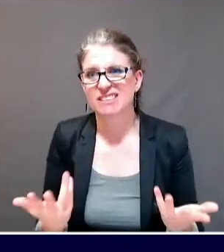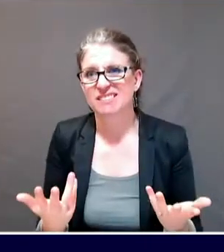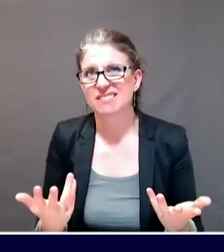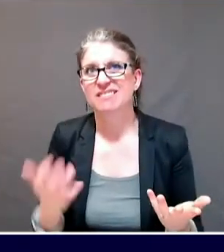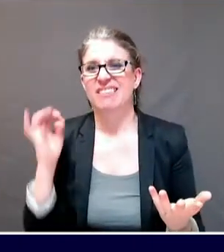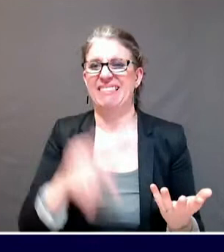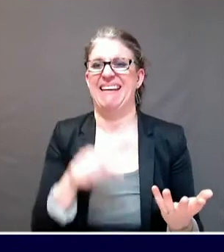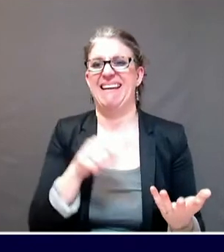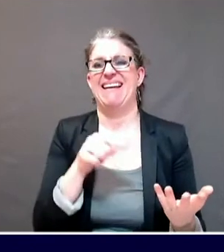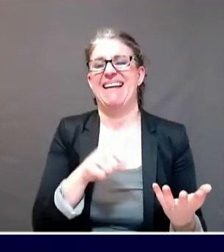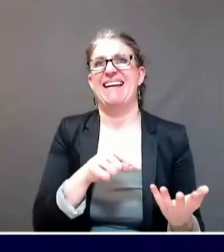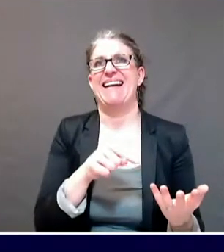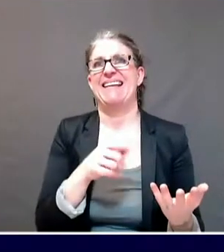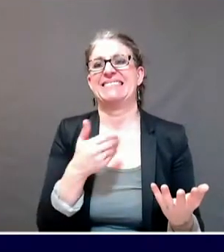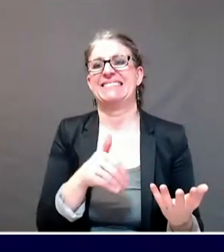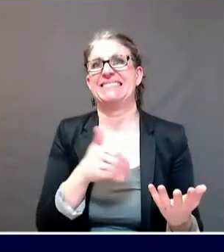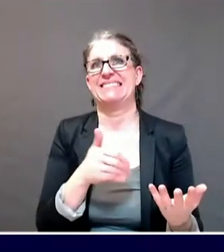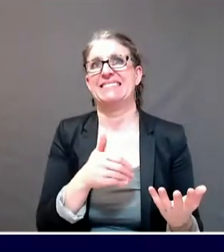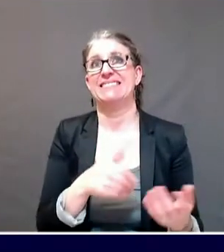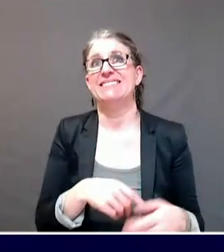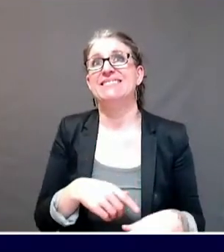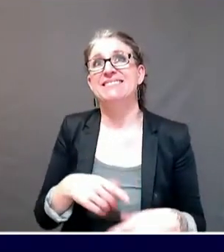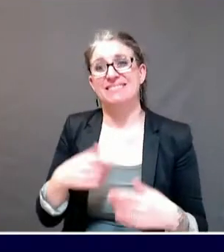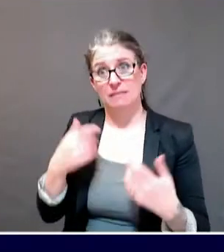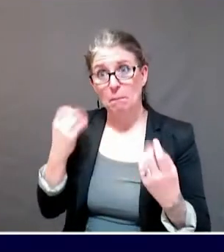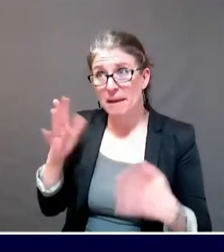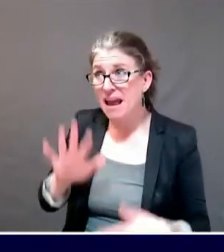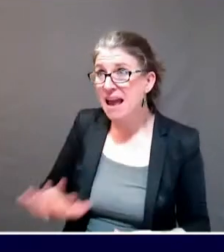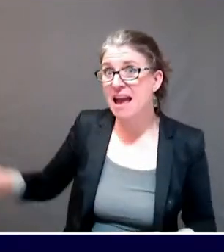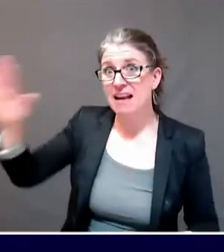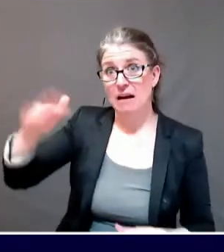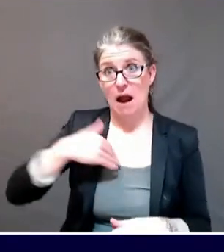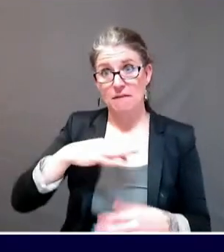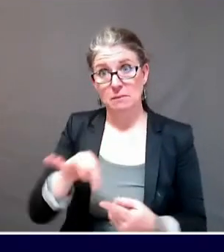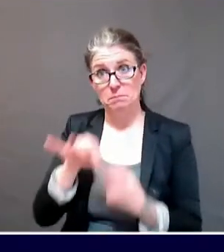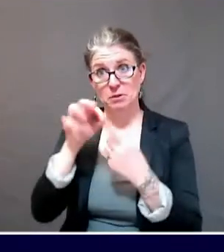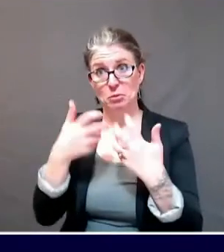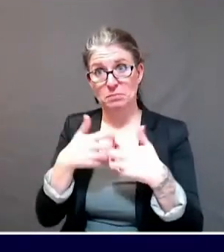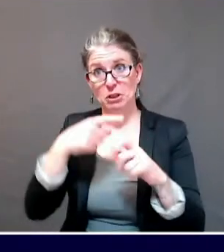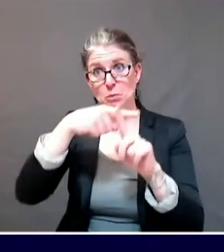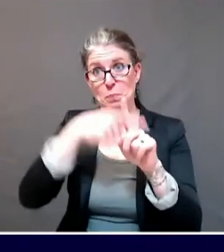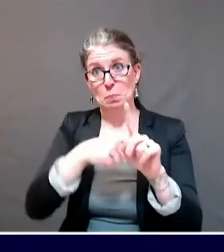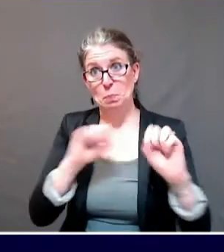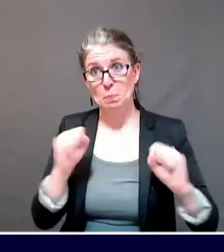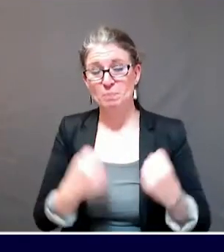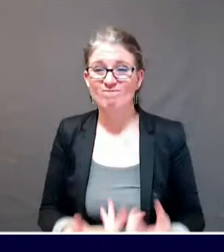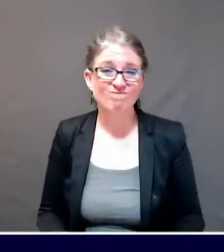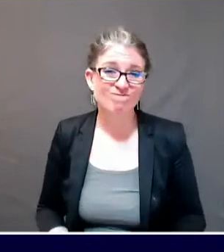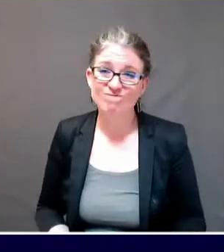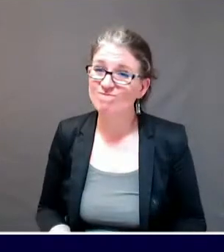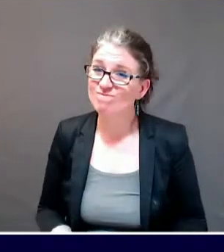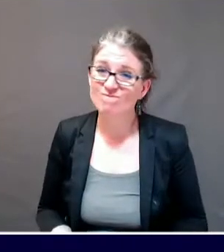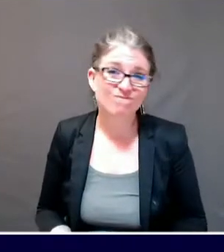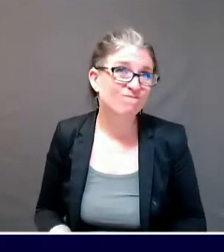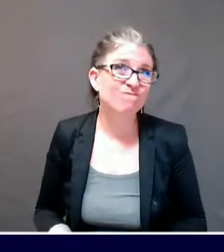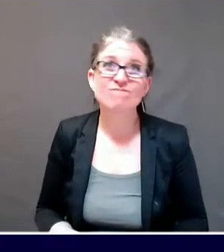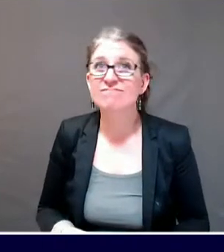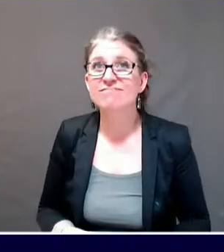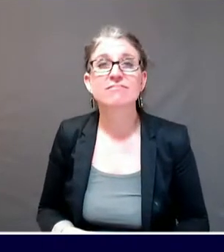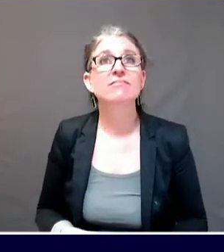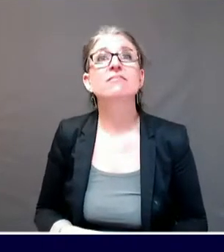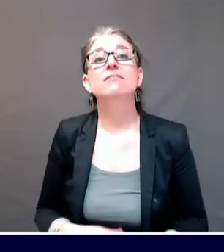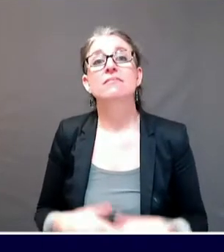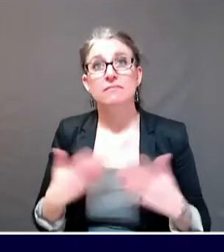hand. That changes the logistics significantly. Number two, as we're learning, the need to observe folks